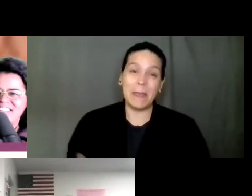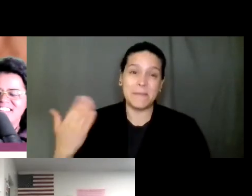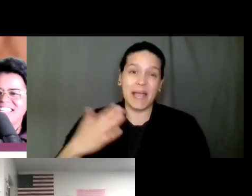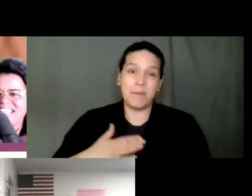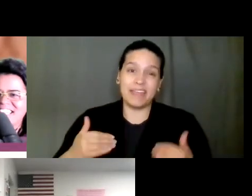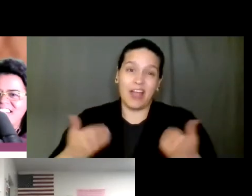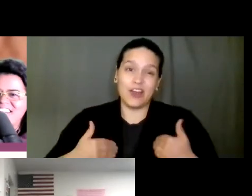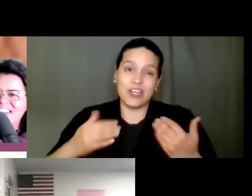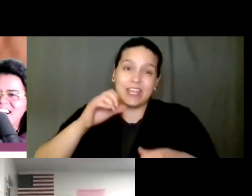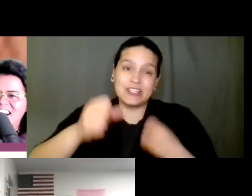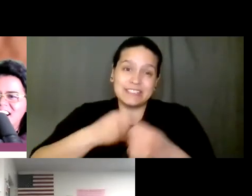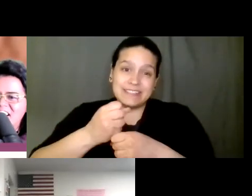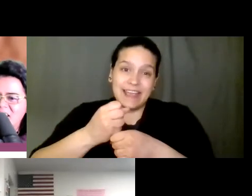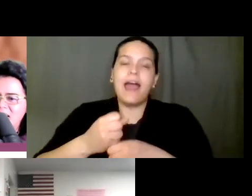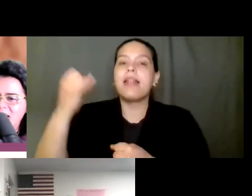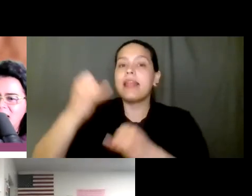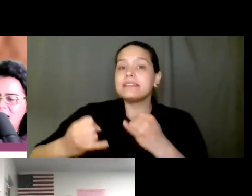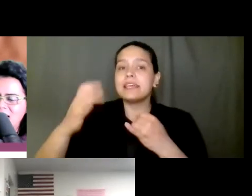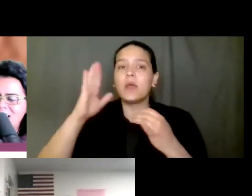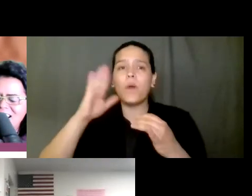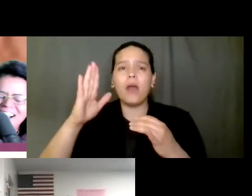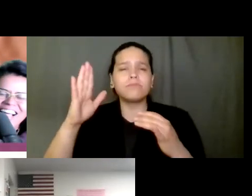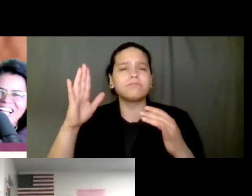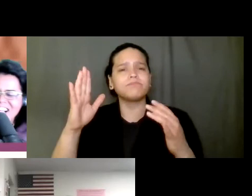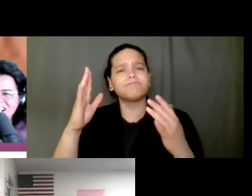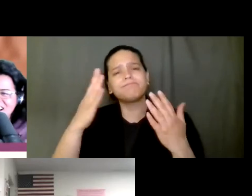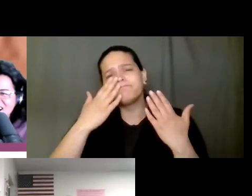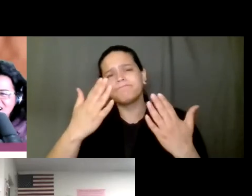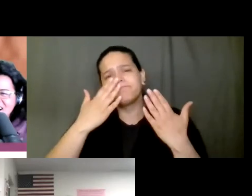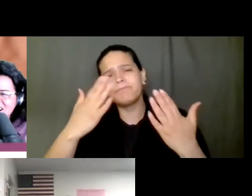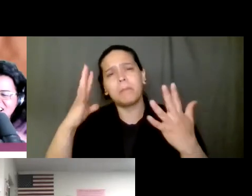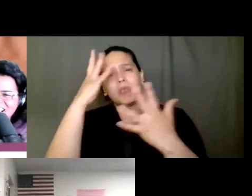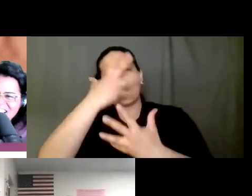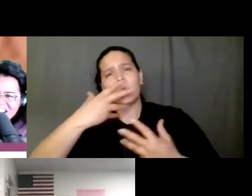And let's lastly give it up for our beautiful Masane,